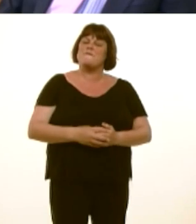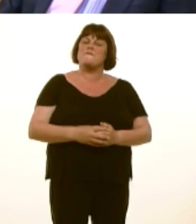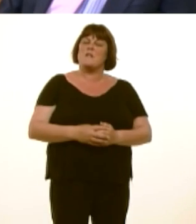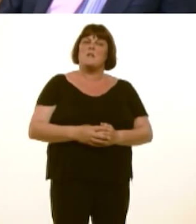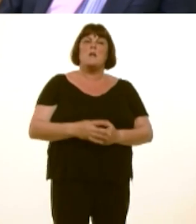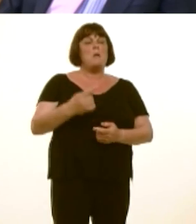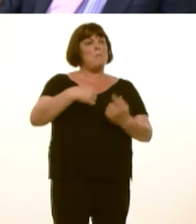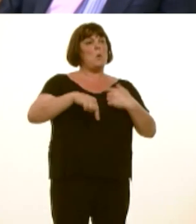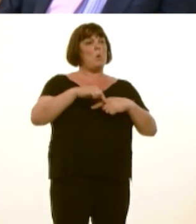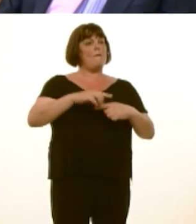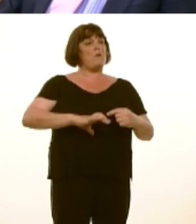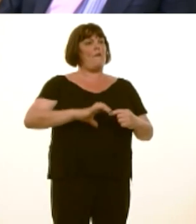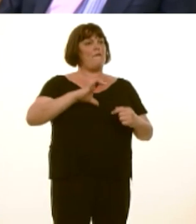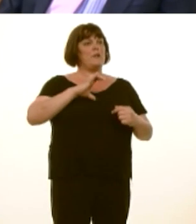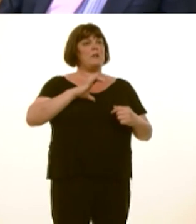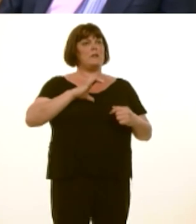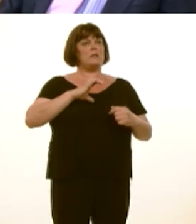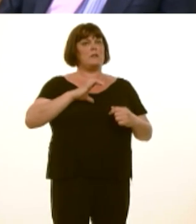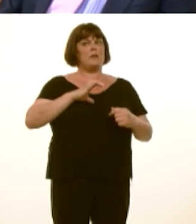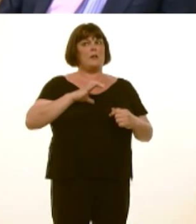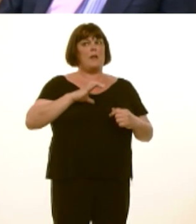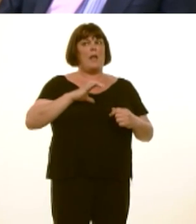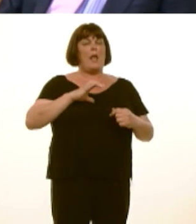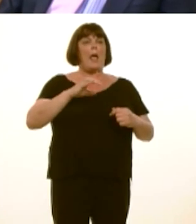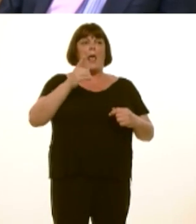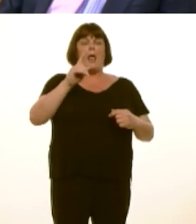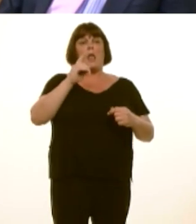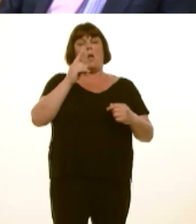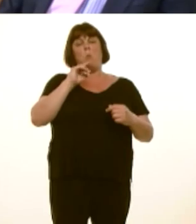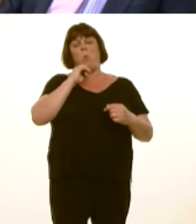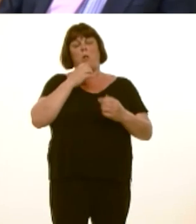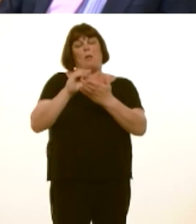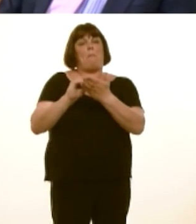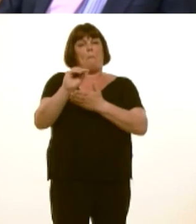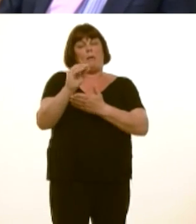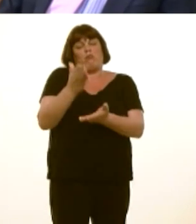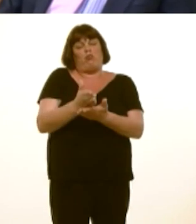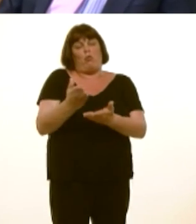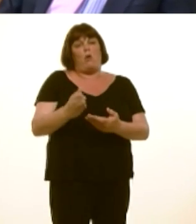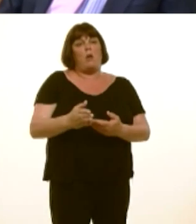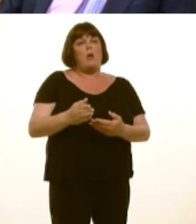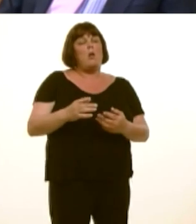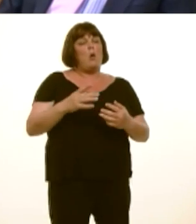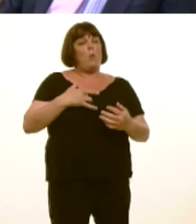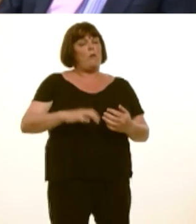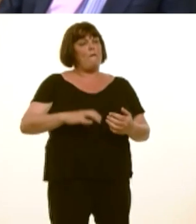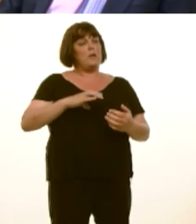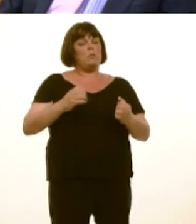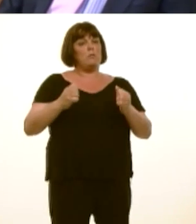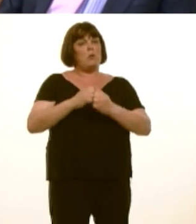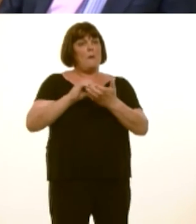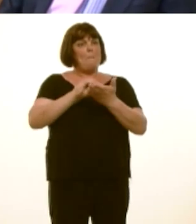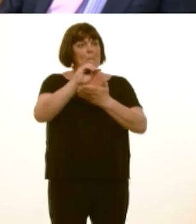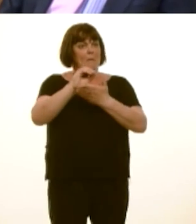we are confident of the fact that he doesn't have to worry about being paid, I'm sure. Are confident of the fact that payment will be made on time